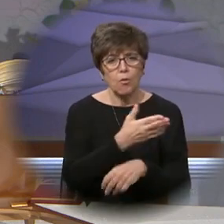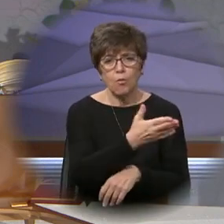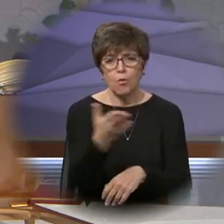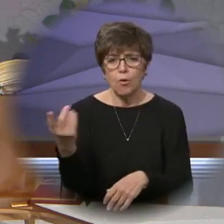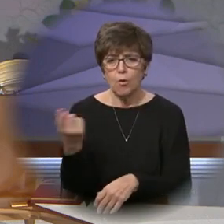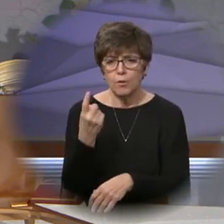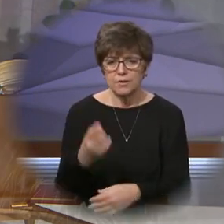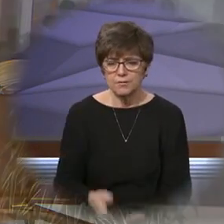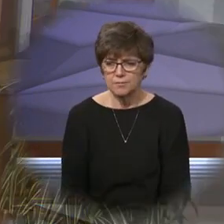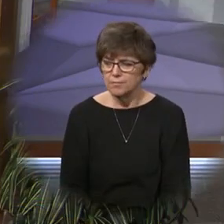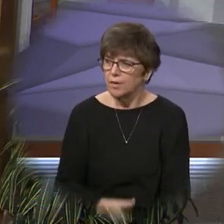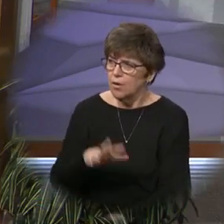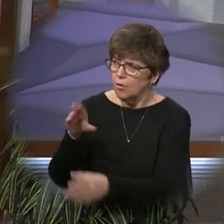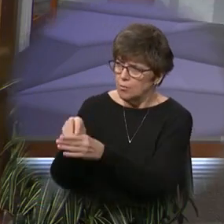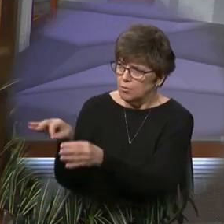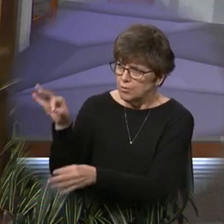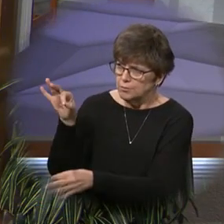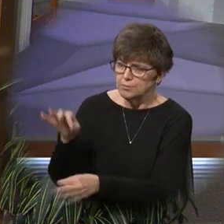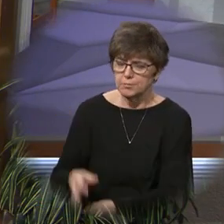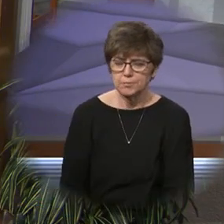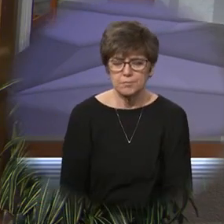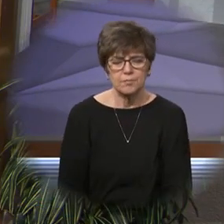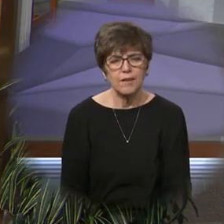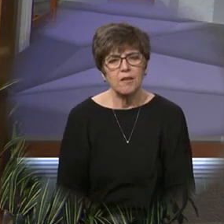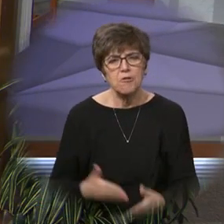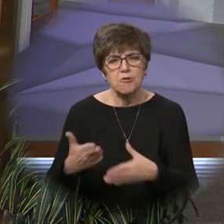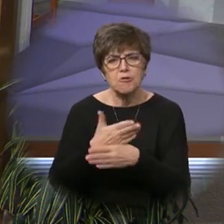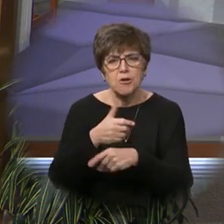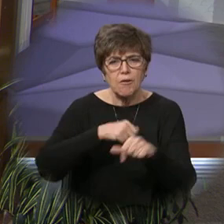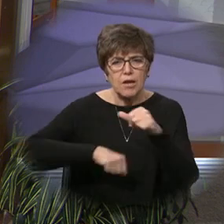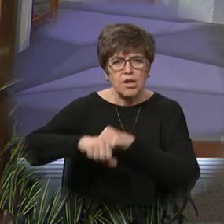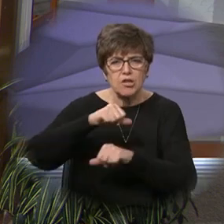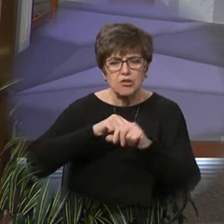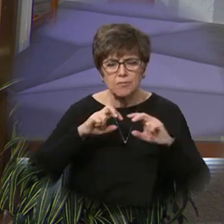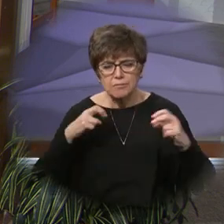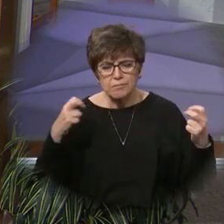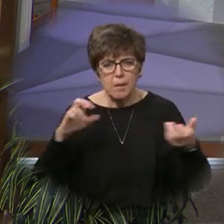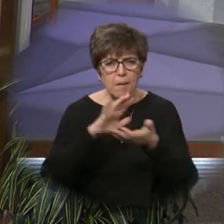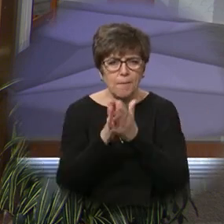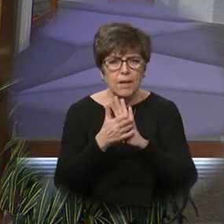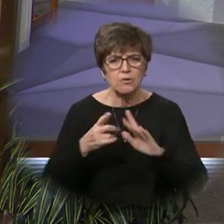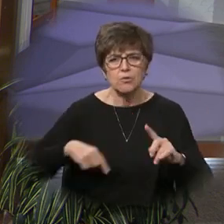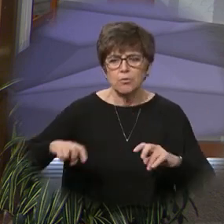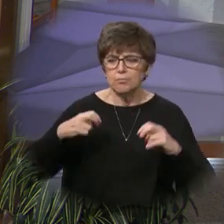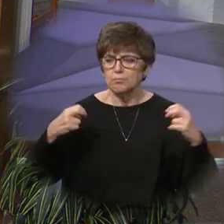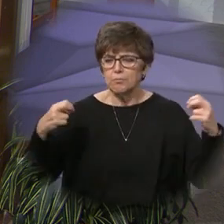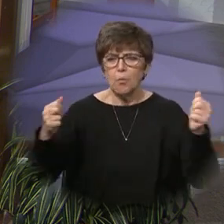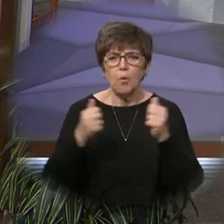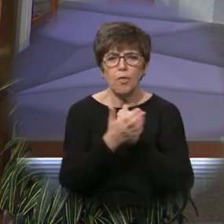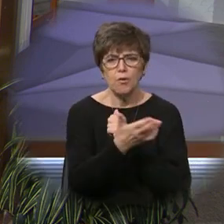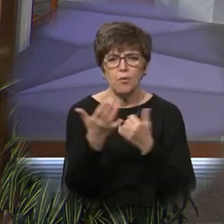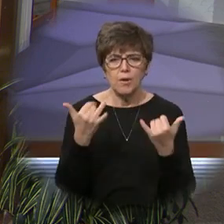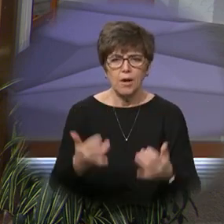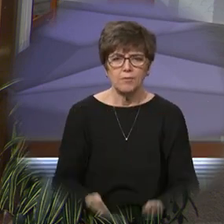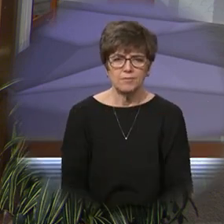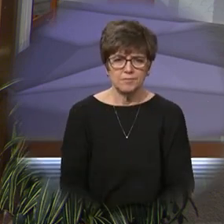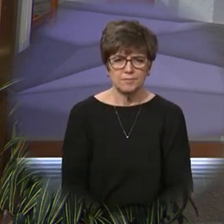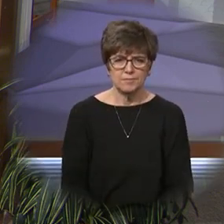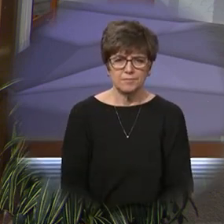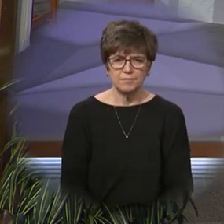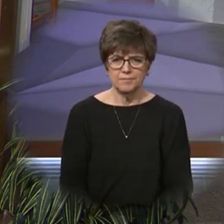with you always. And with your spirit. Please share in his word of peace with those who may be near to you. Peace of